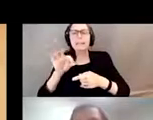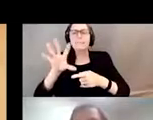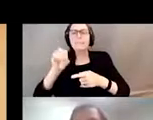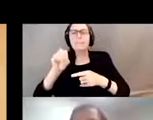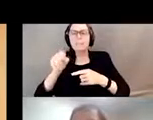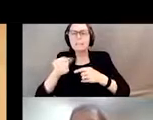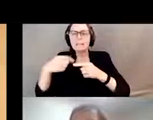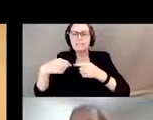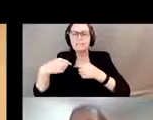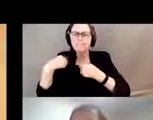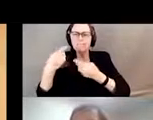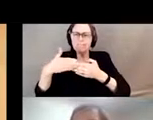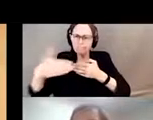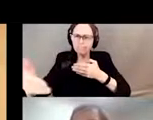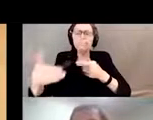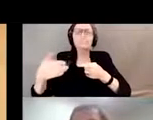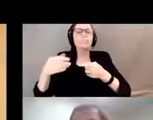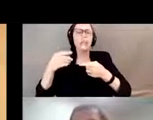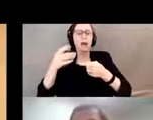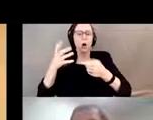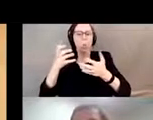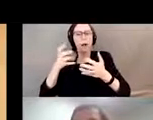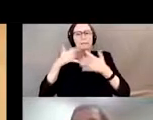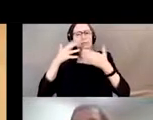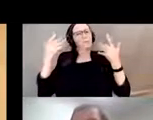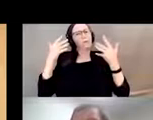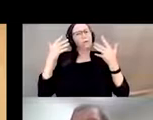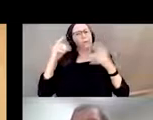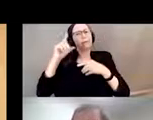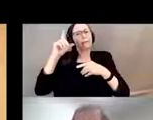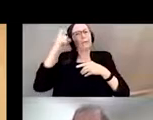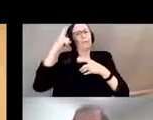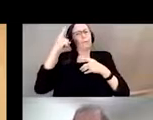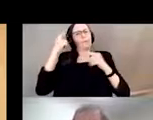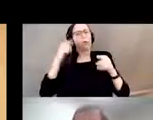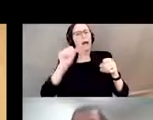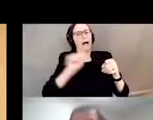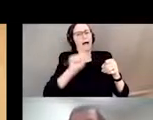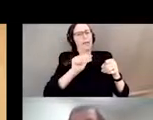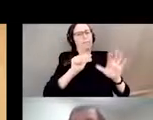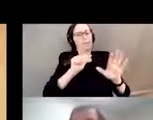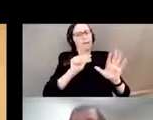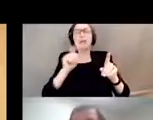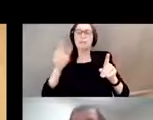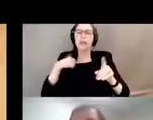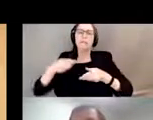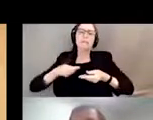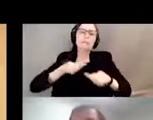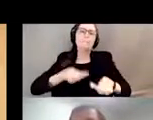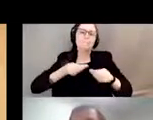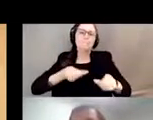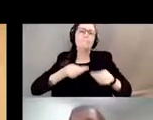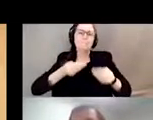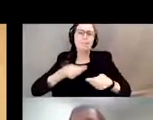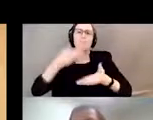onwards wants a friendly government in Afghanistan. So what they will do is they will funnel money and weapons and